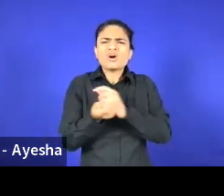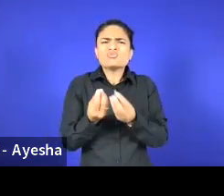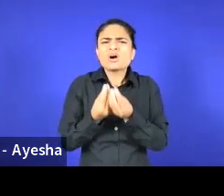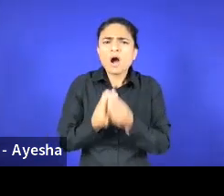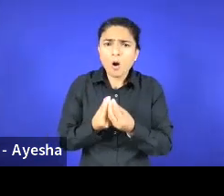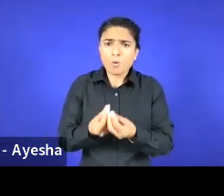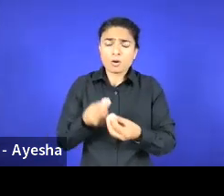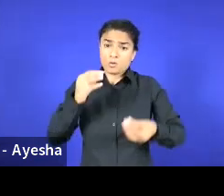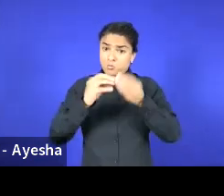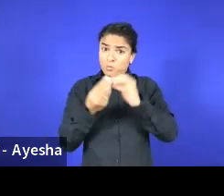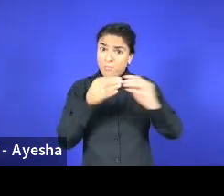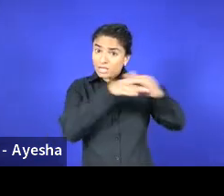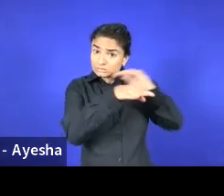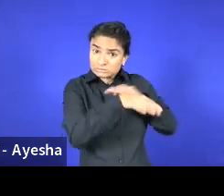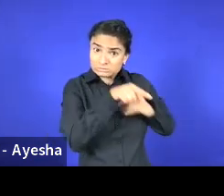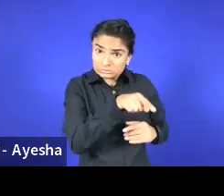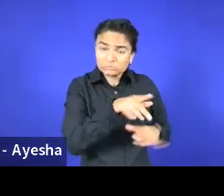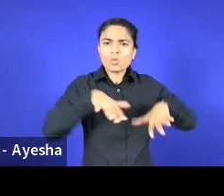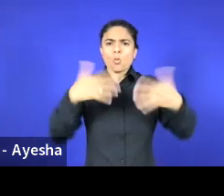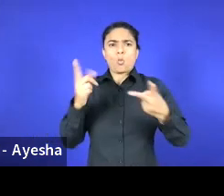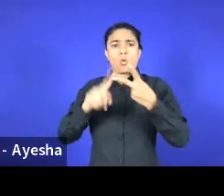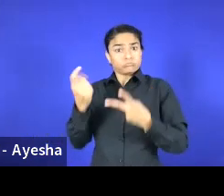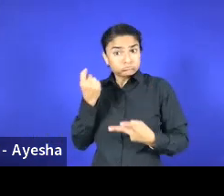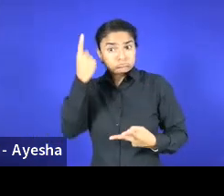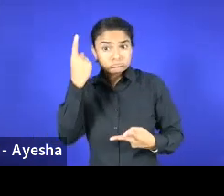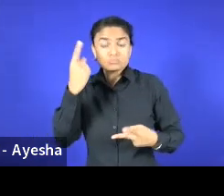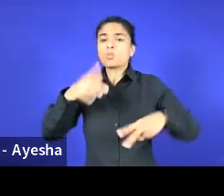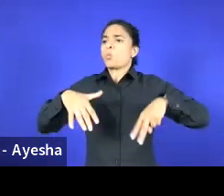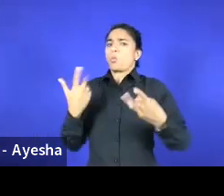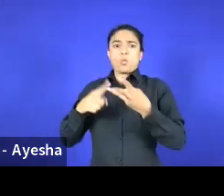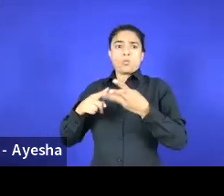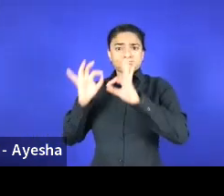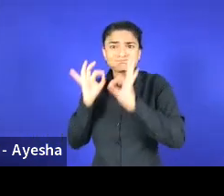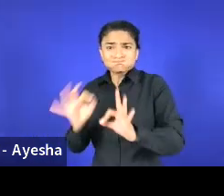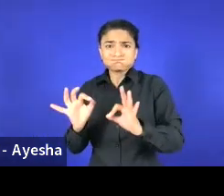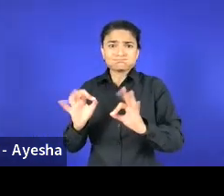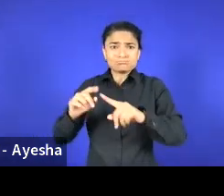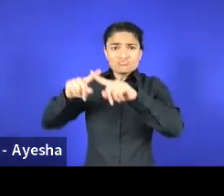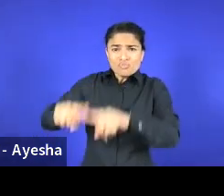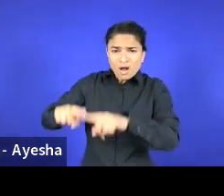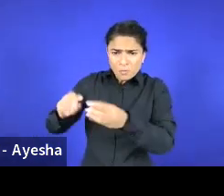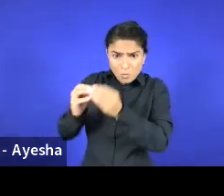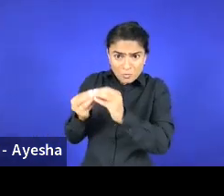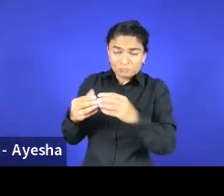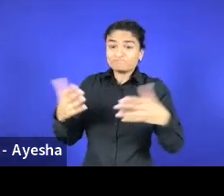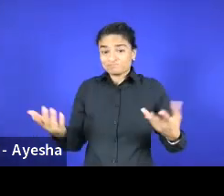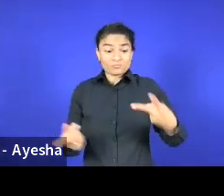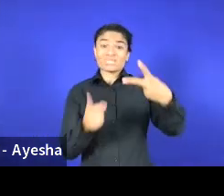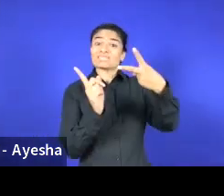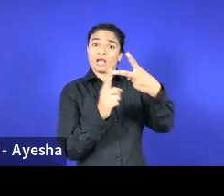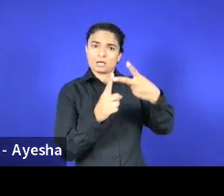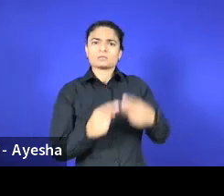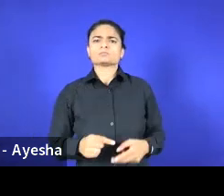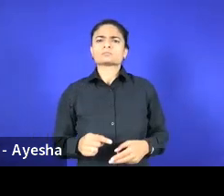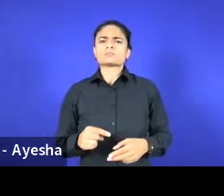could carry out a disability assessment? Because if they are not available at local level, then whatever assessment is done, it will